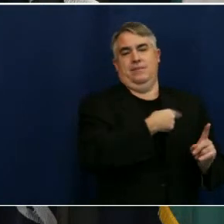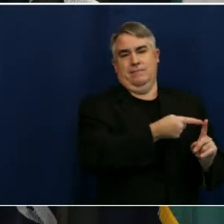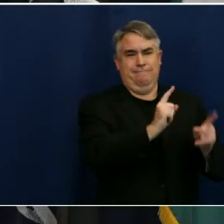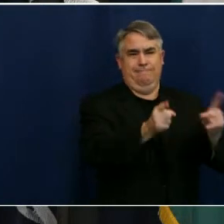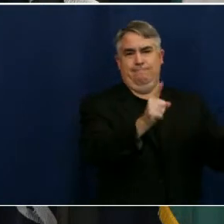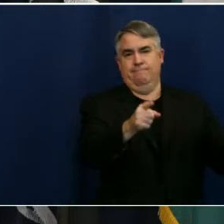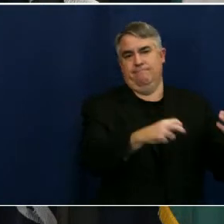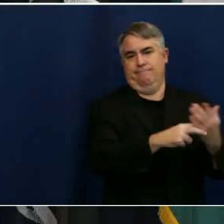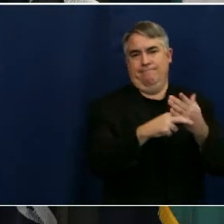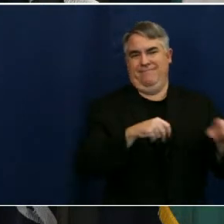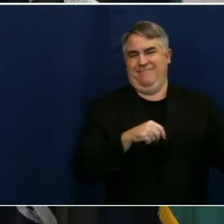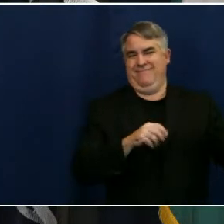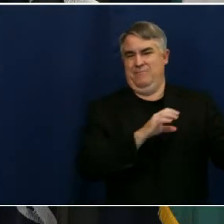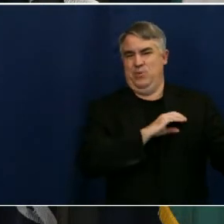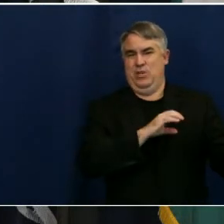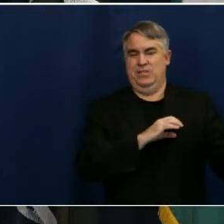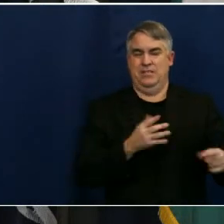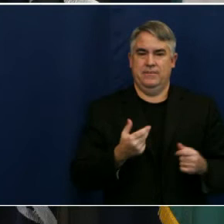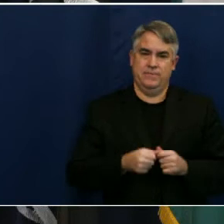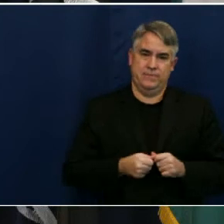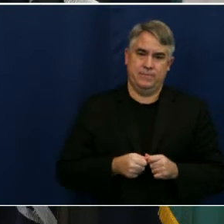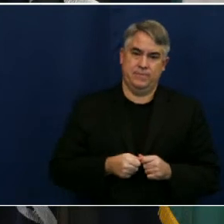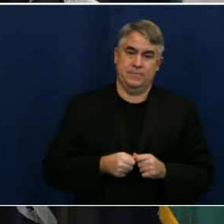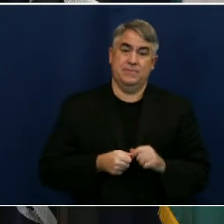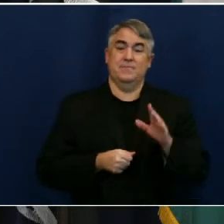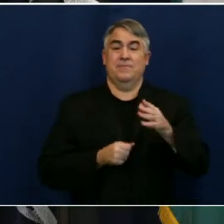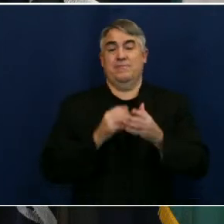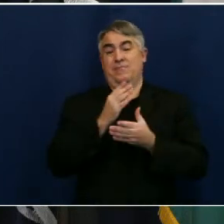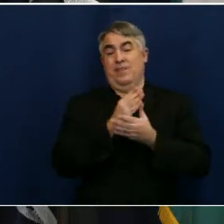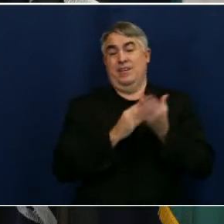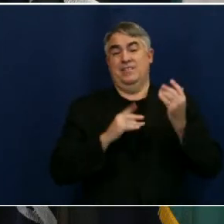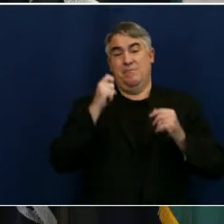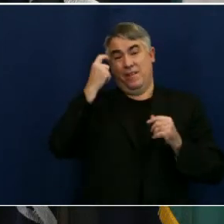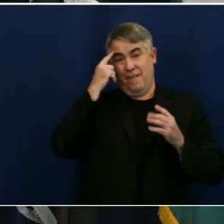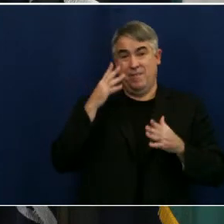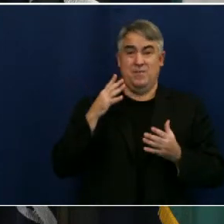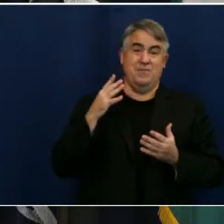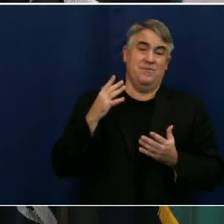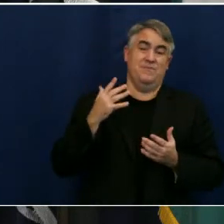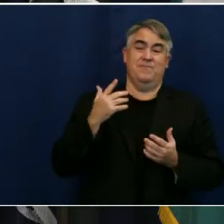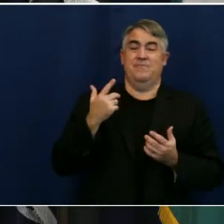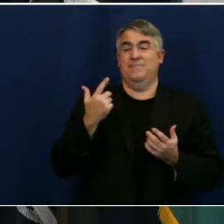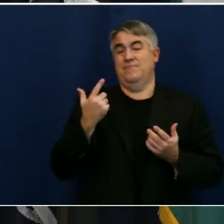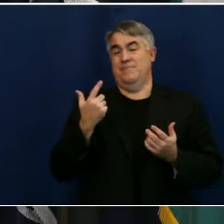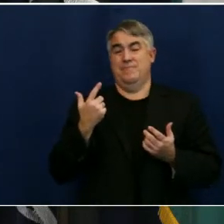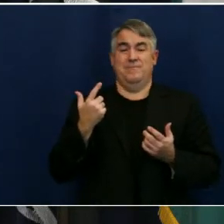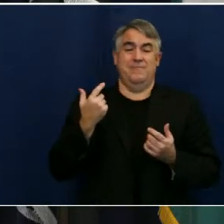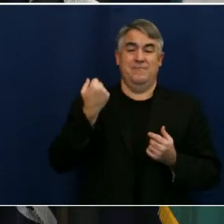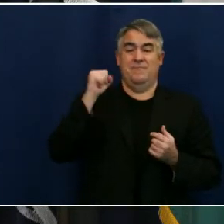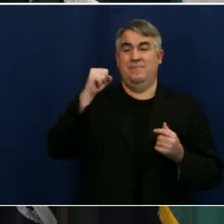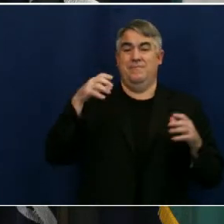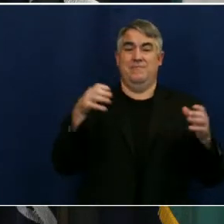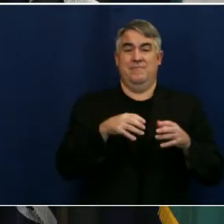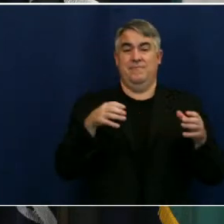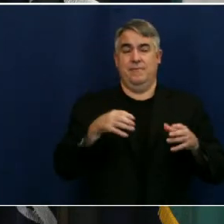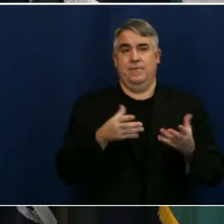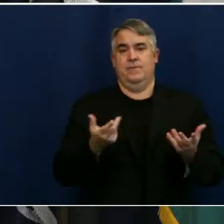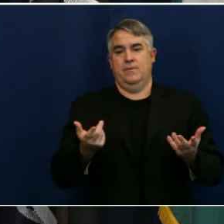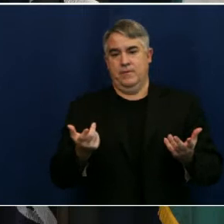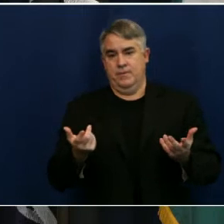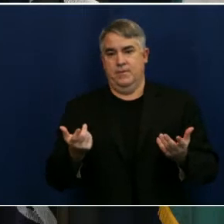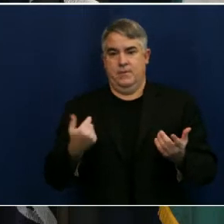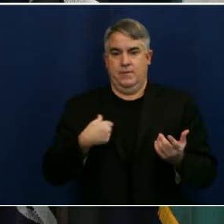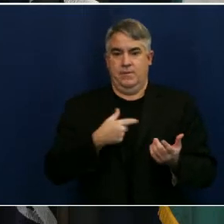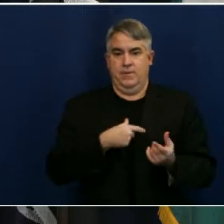there are a lot of folks out there, including some elected officials, who are going to continue to advocate open defiance. And all we can do is share with people what's